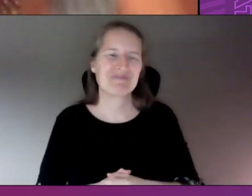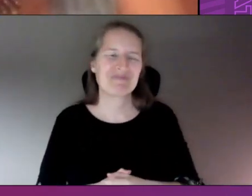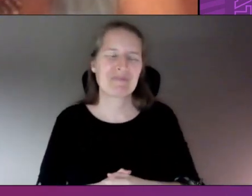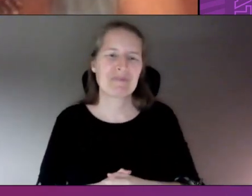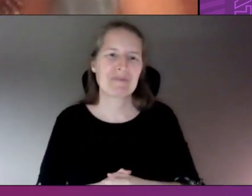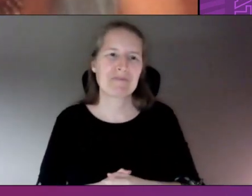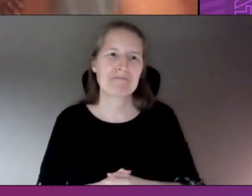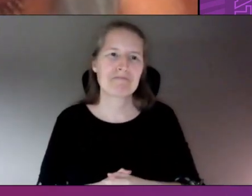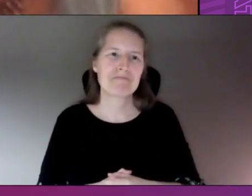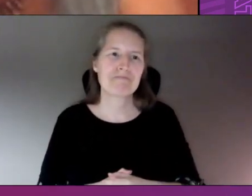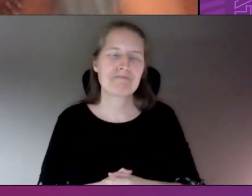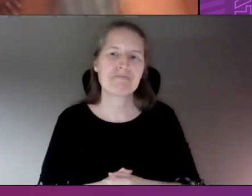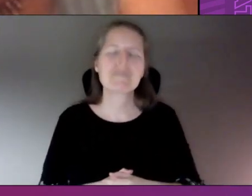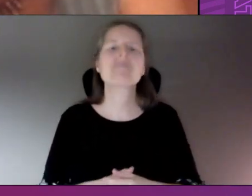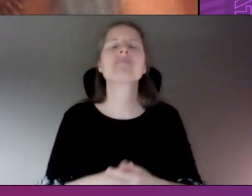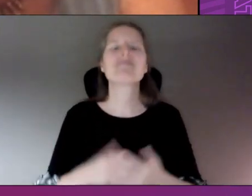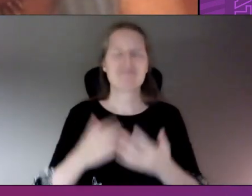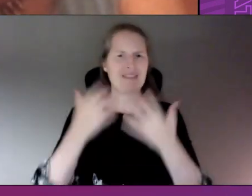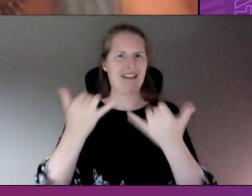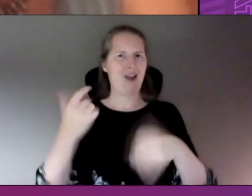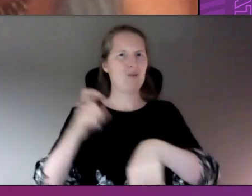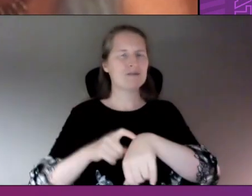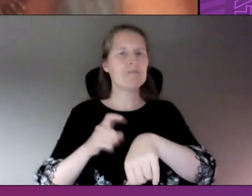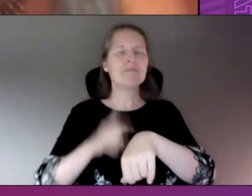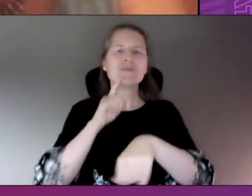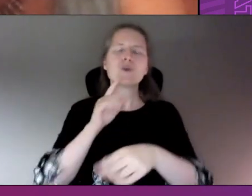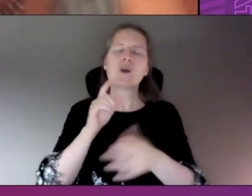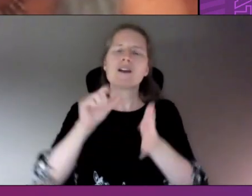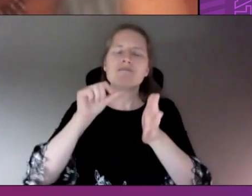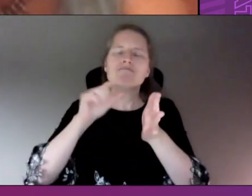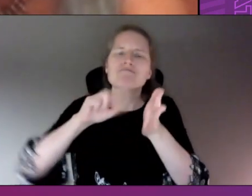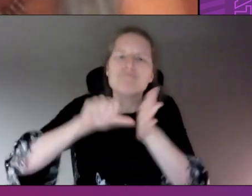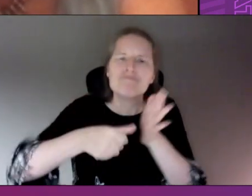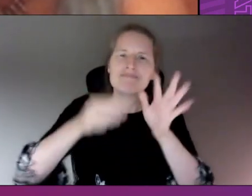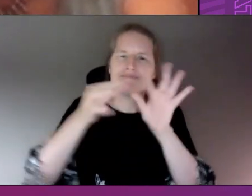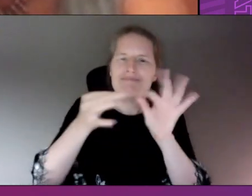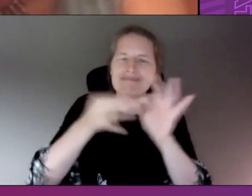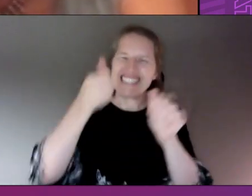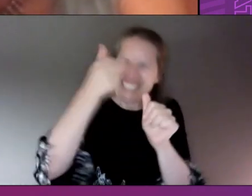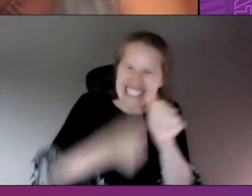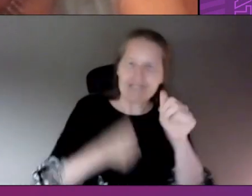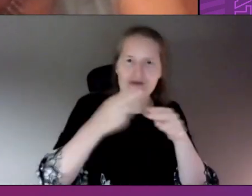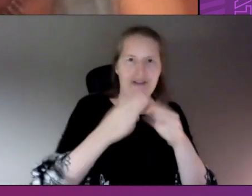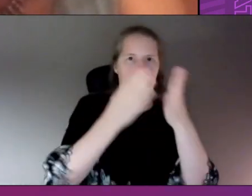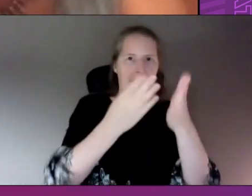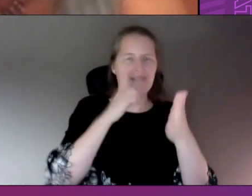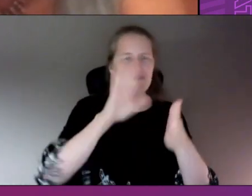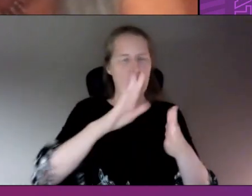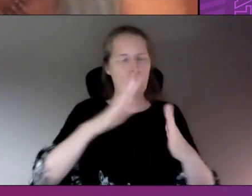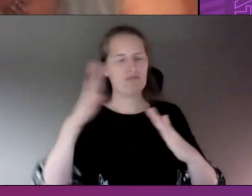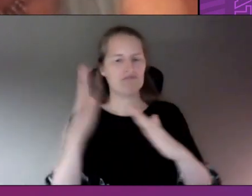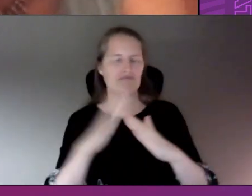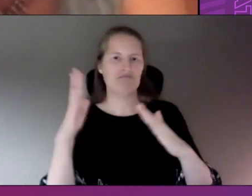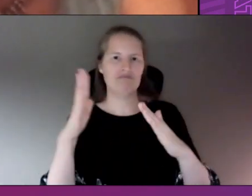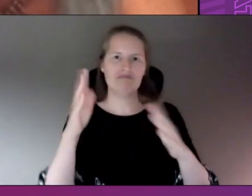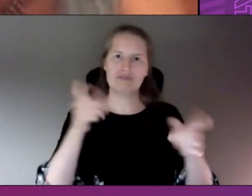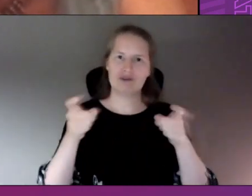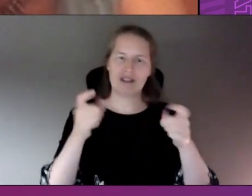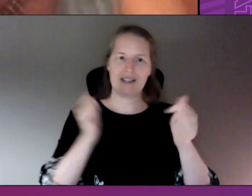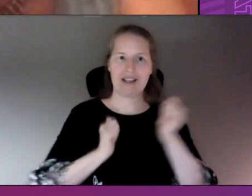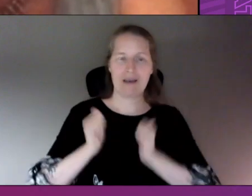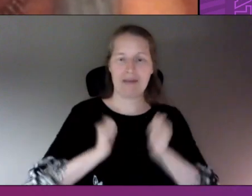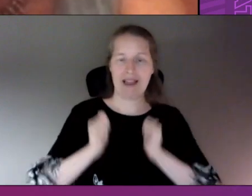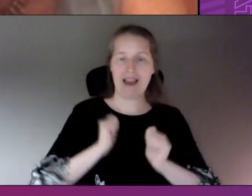Now, we would like to highlight each nominee for outstanding direction of a play, Helen. In preparing for